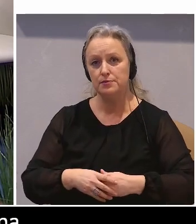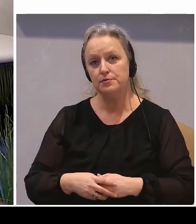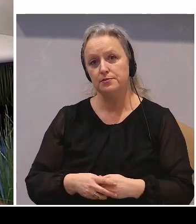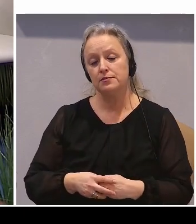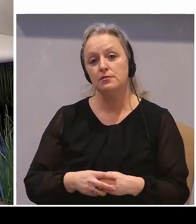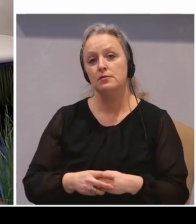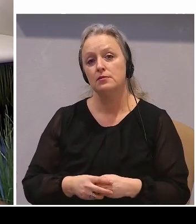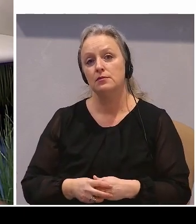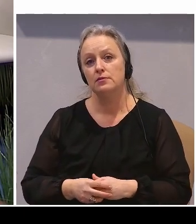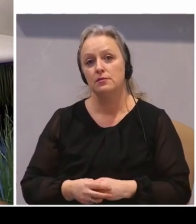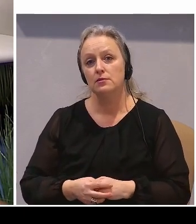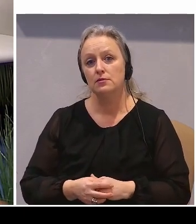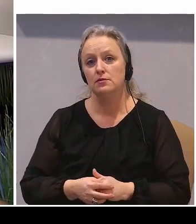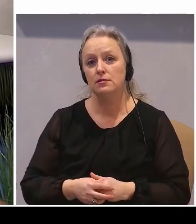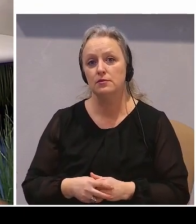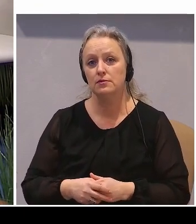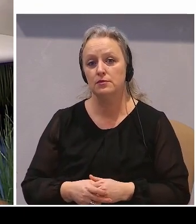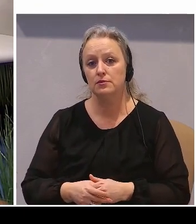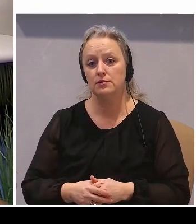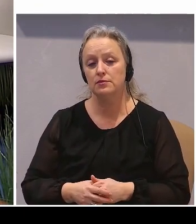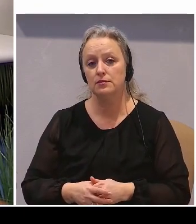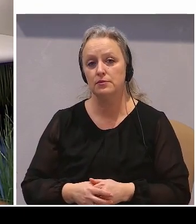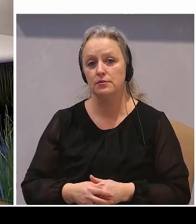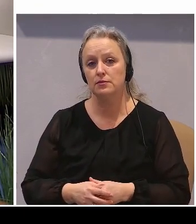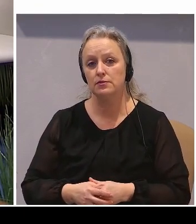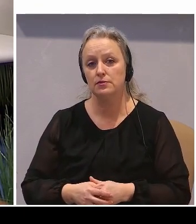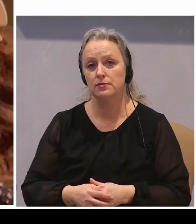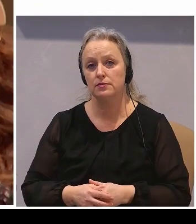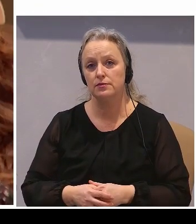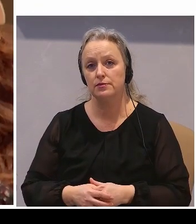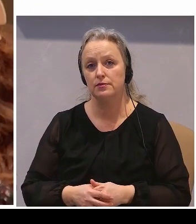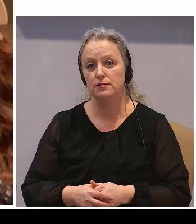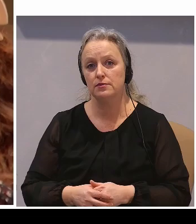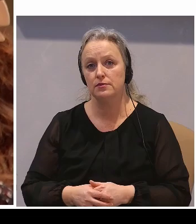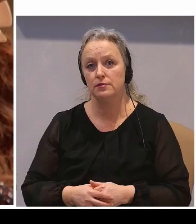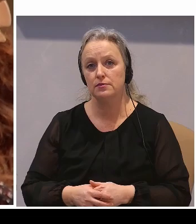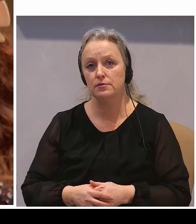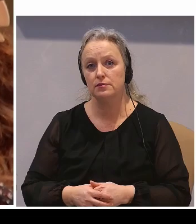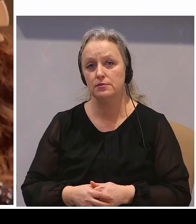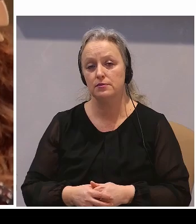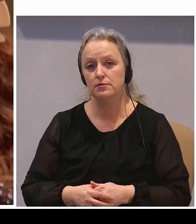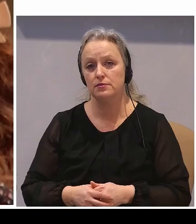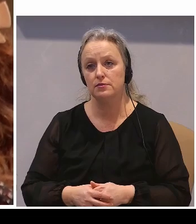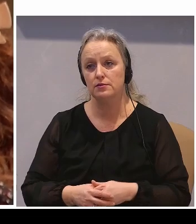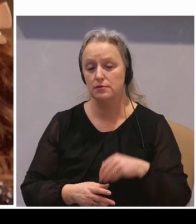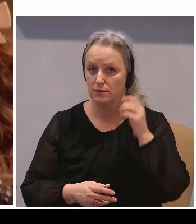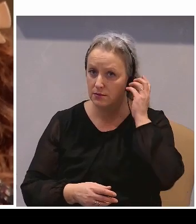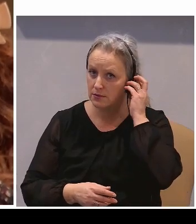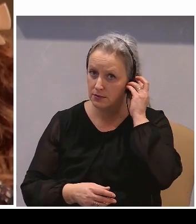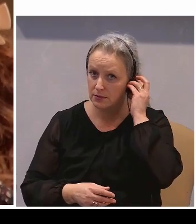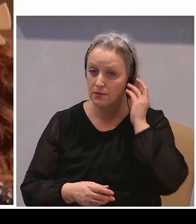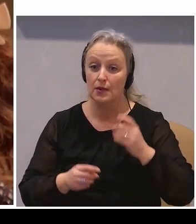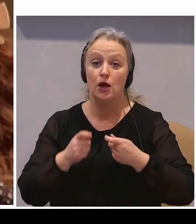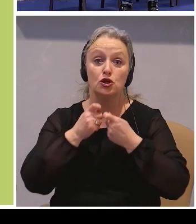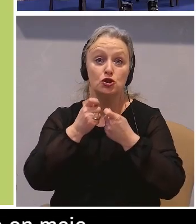in consideration, so I invite it's supposed to be closed on the 10th of March, but I spoke like 2 days ago with somebody that is working